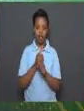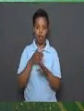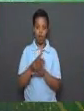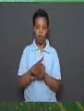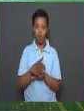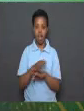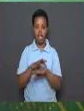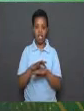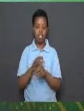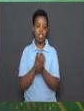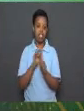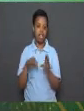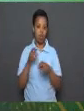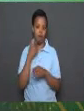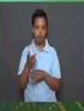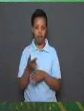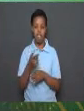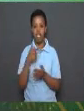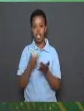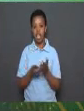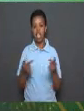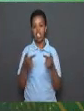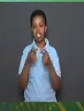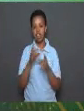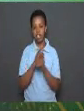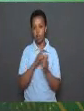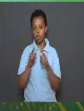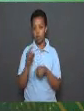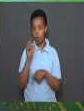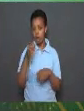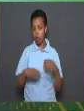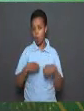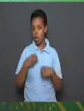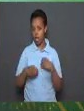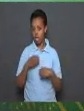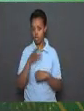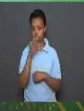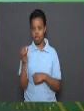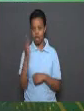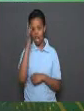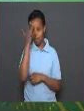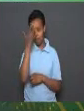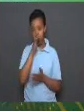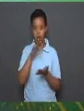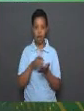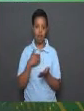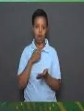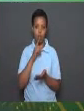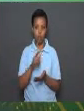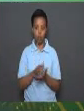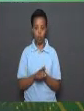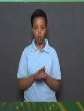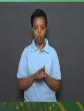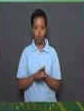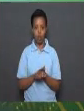Once more research established a link between microorganisms and disease, a